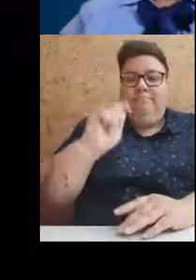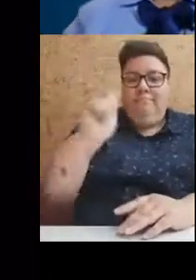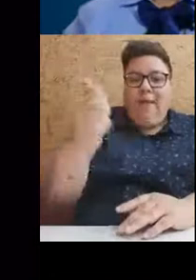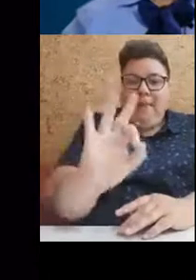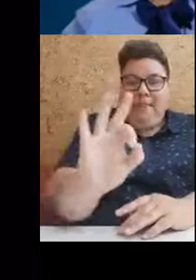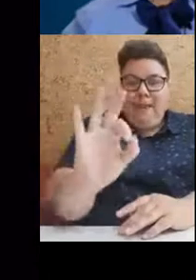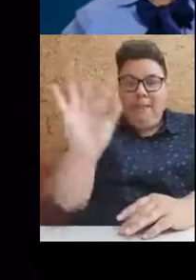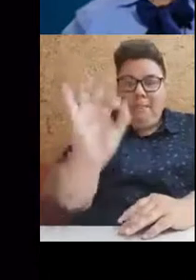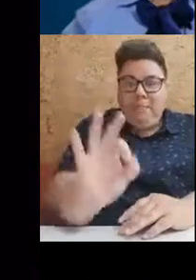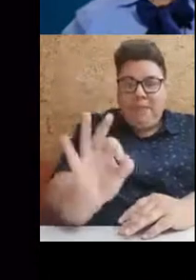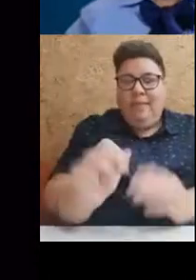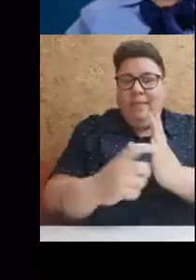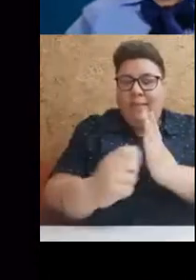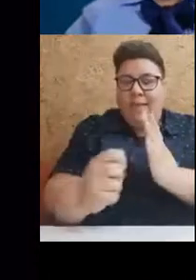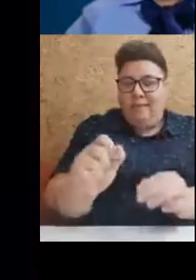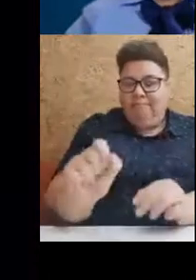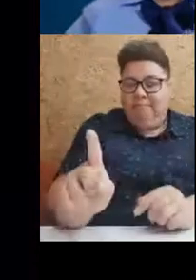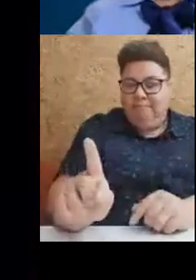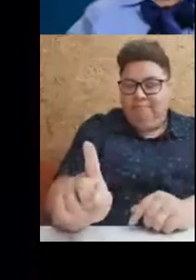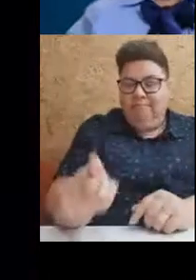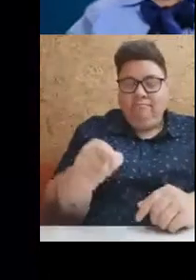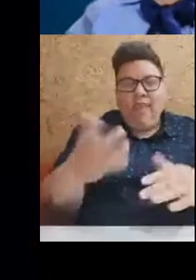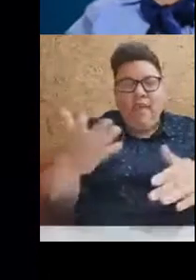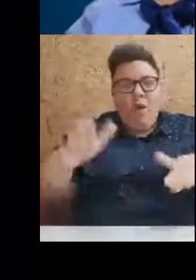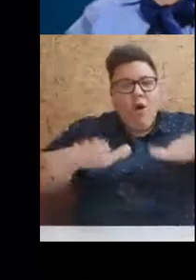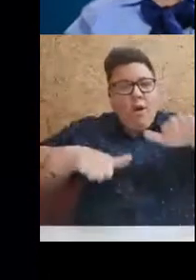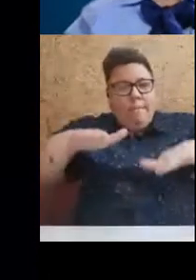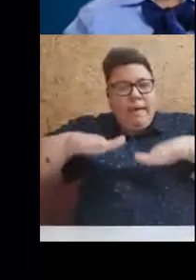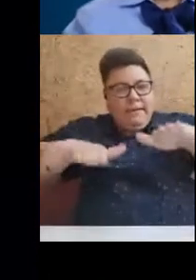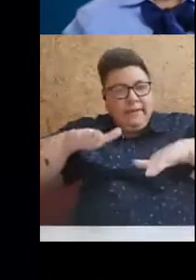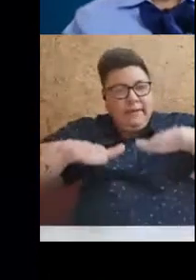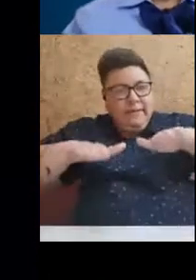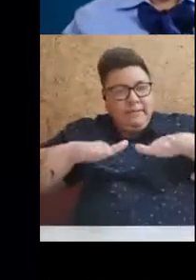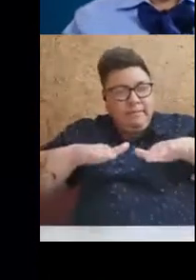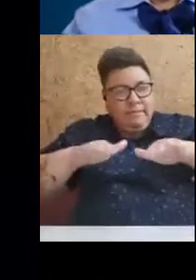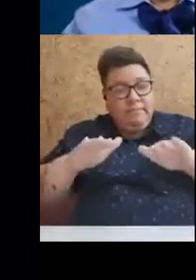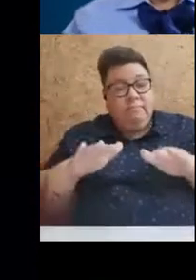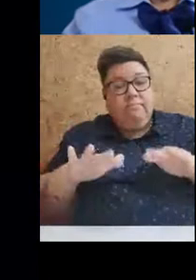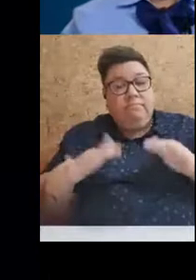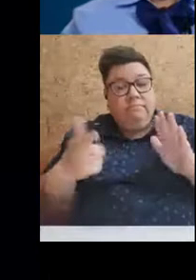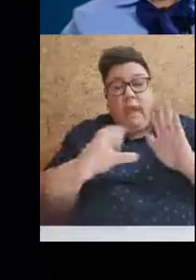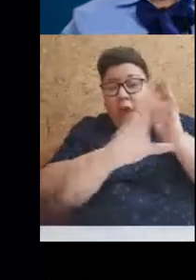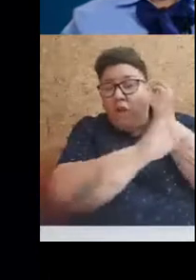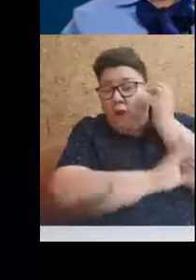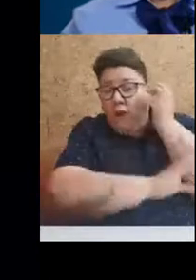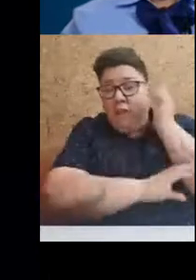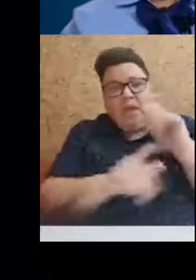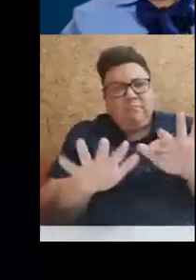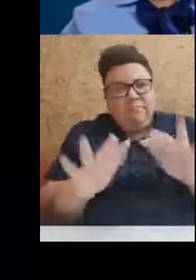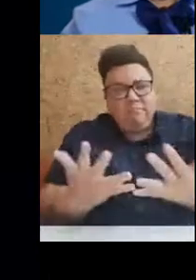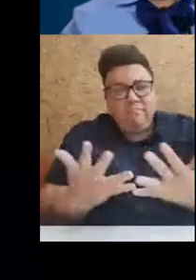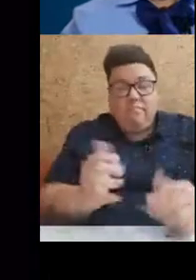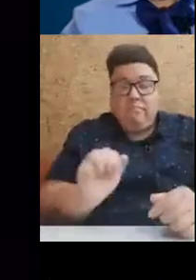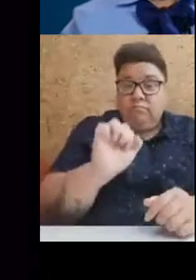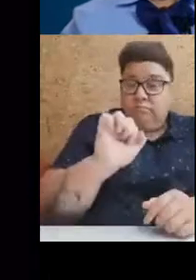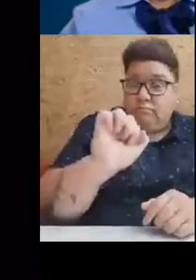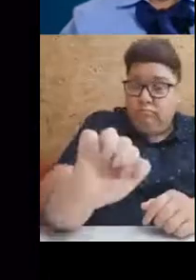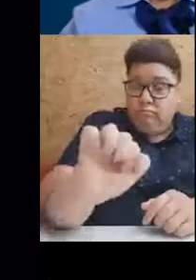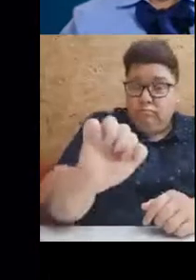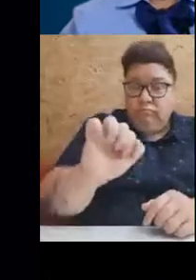We're going to do a comparison on this. So the criteria here will be your overall